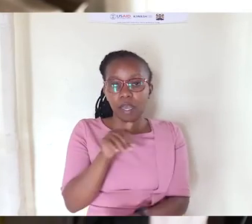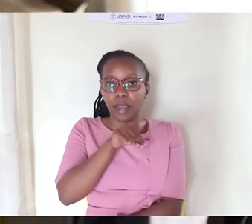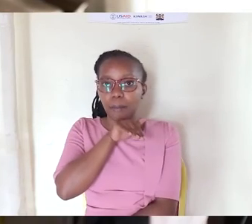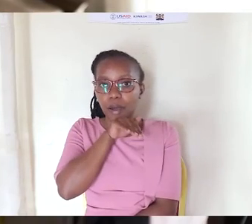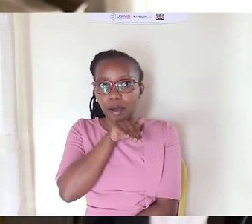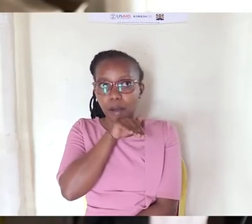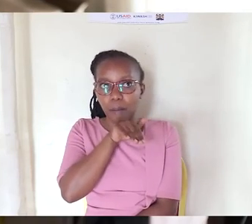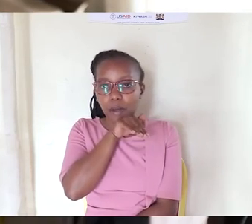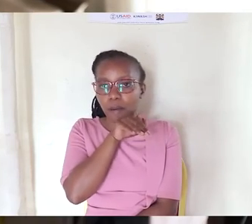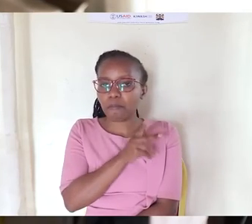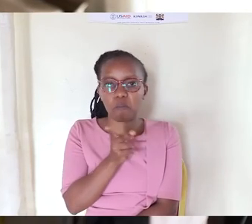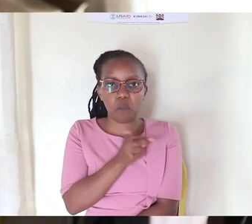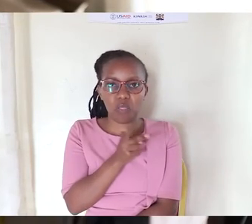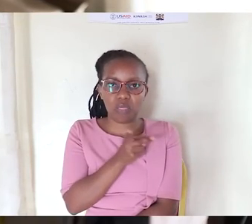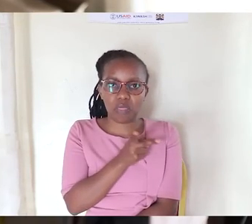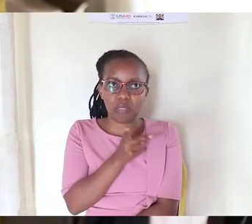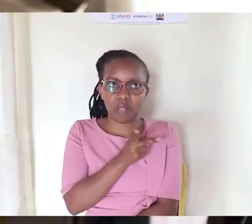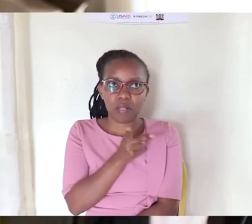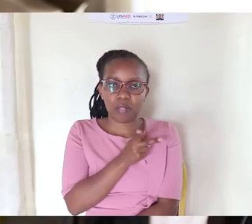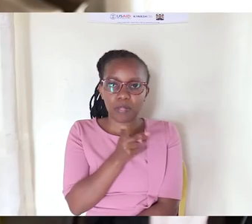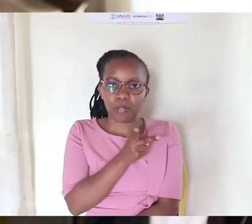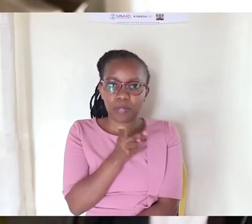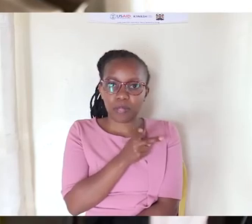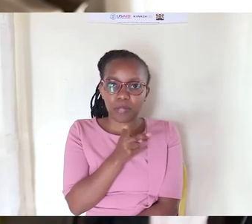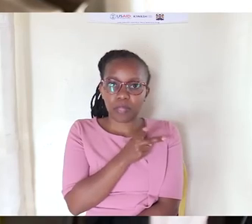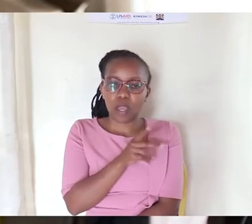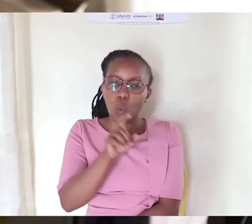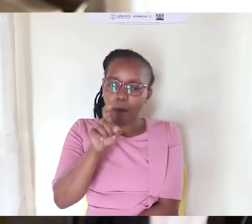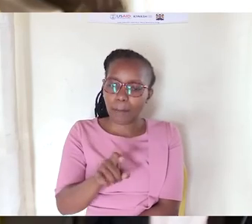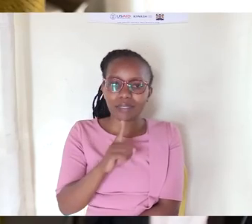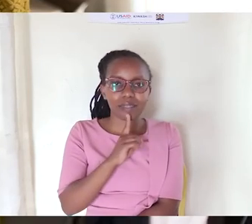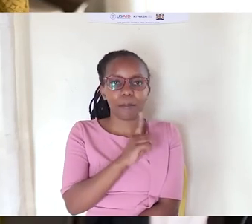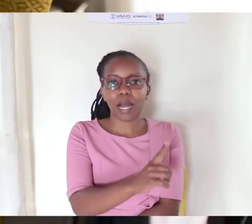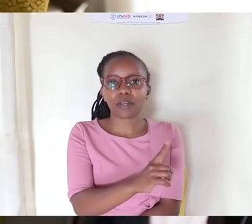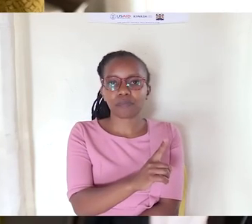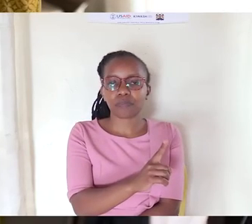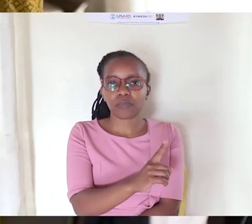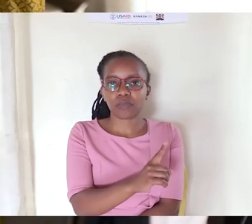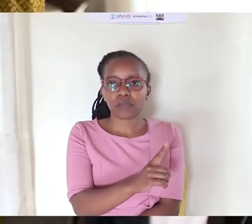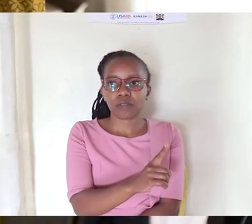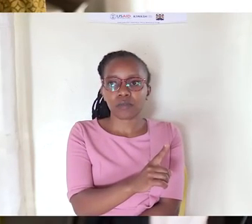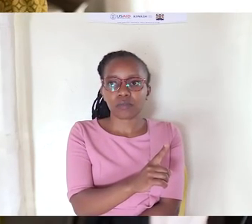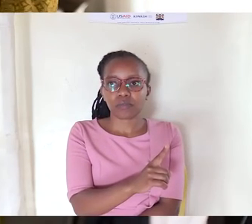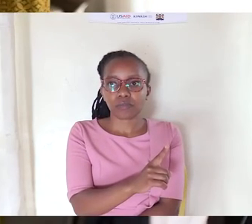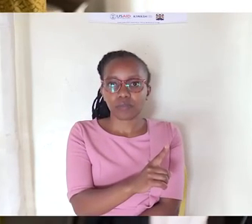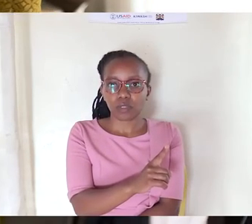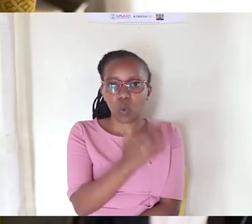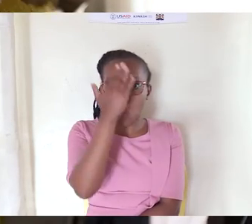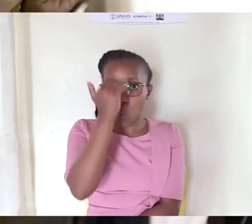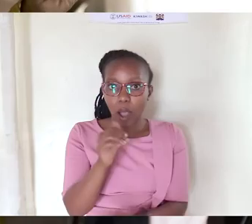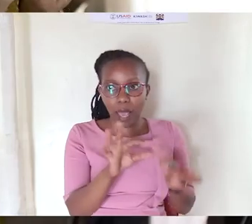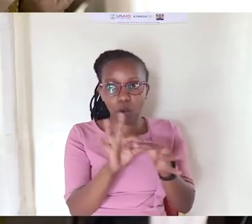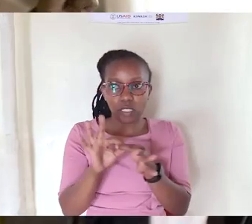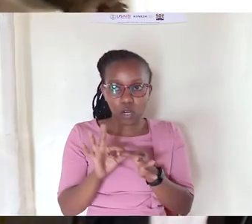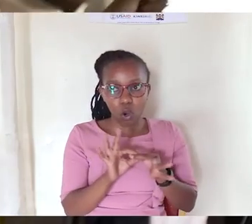Odinga at that time. So we must demand, because of that accord that was put